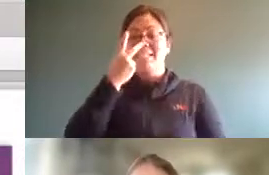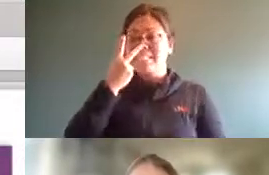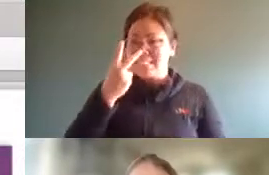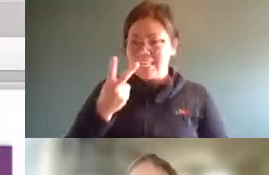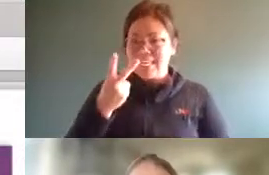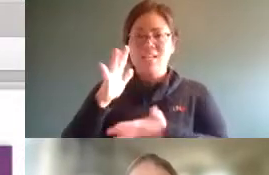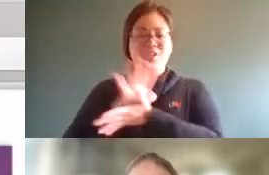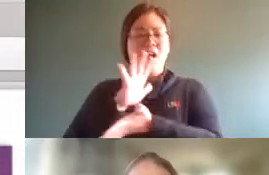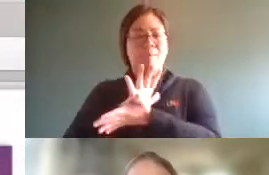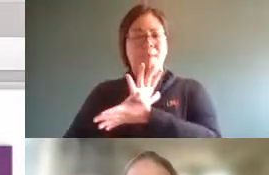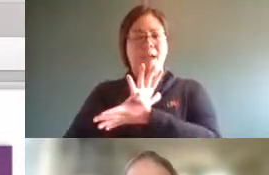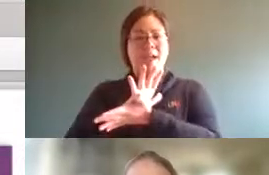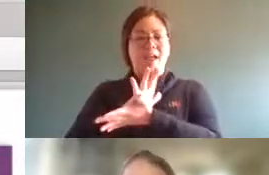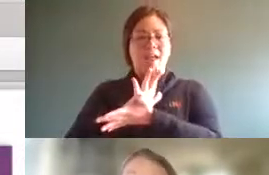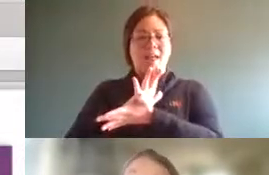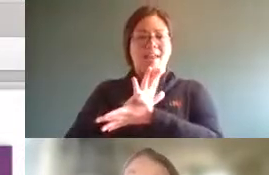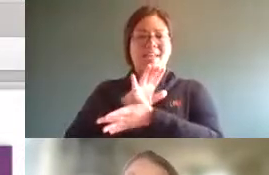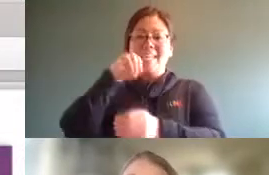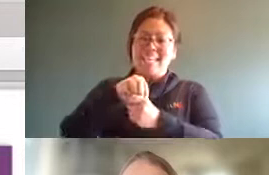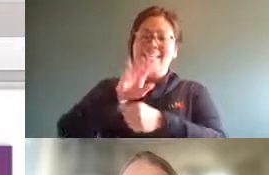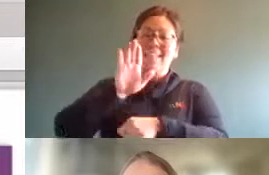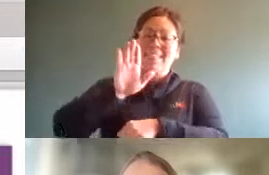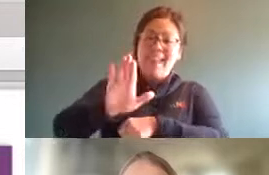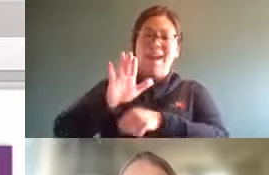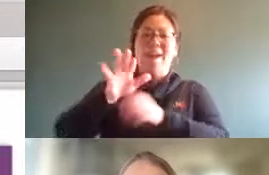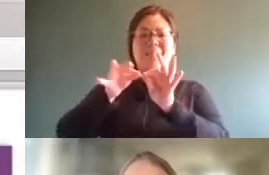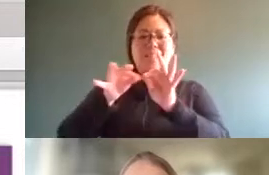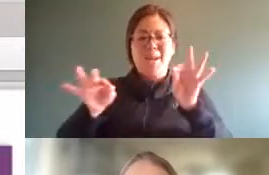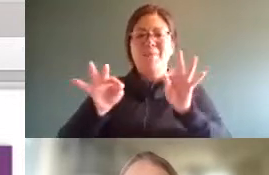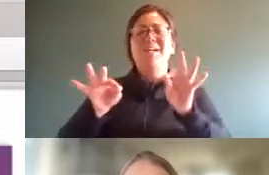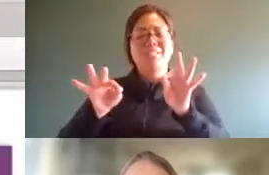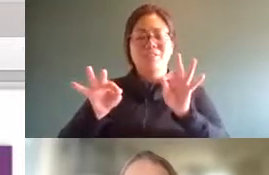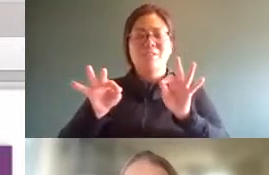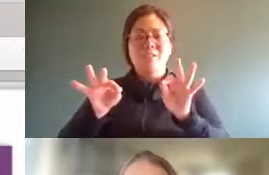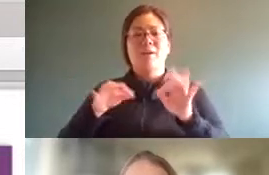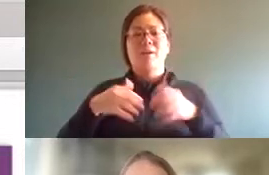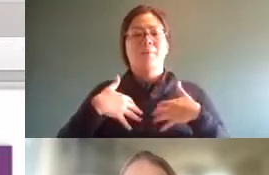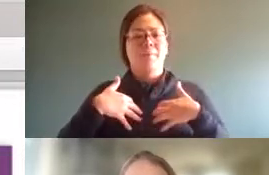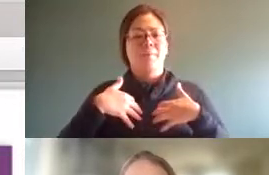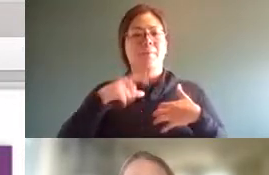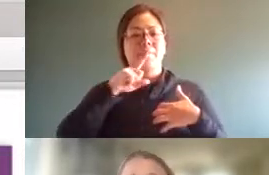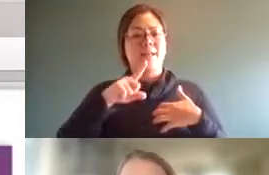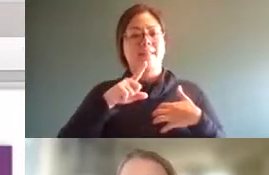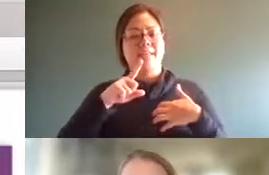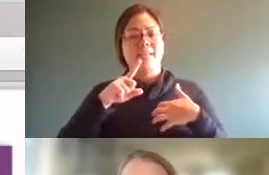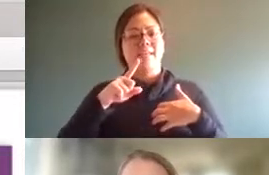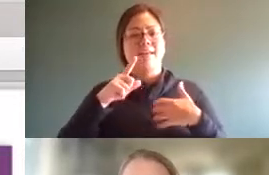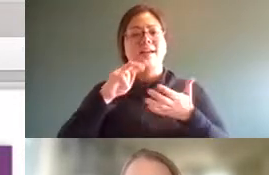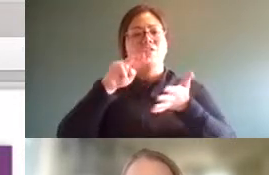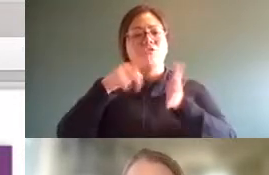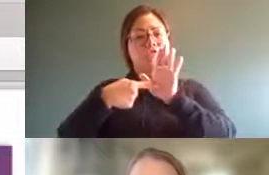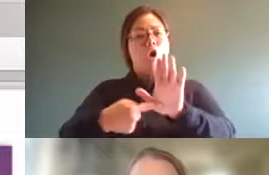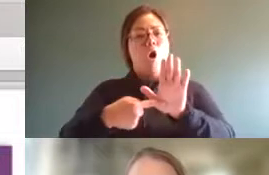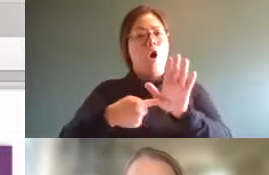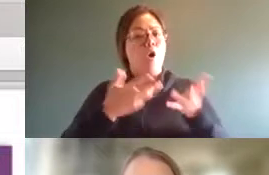document that is in their native language and how much it speaks to the fact that you want to make sure